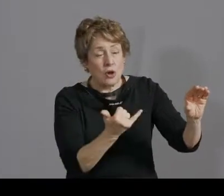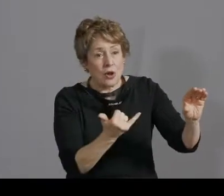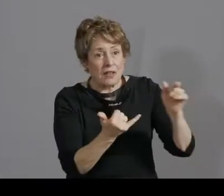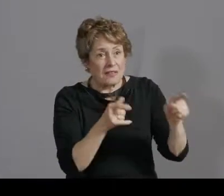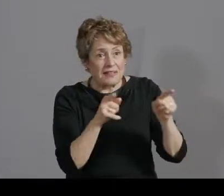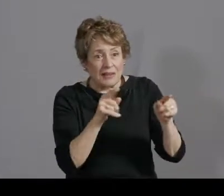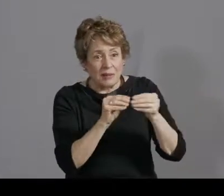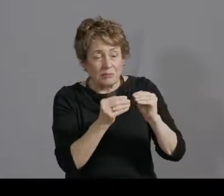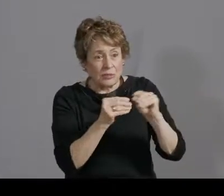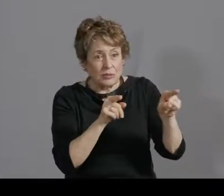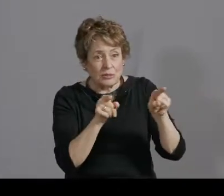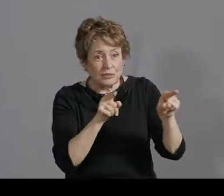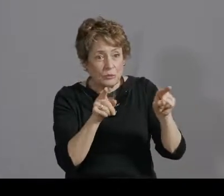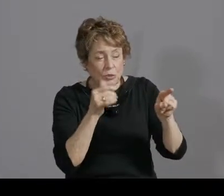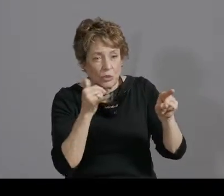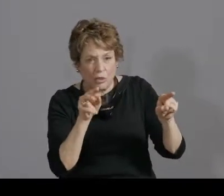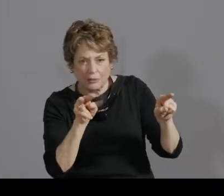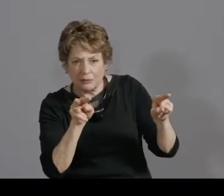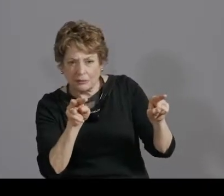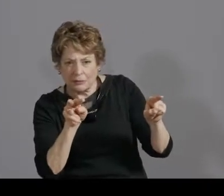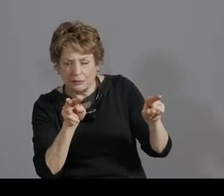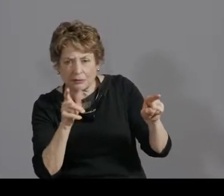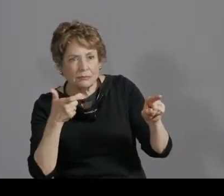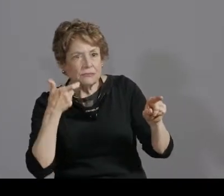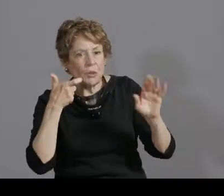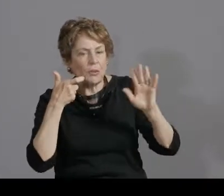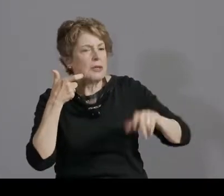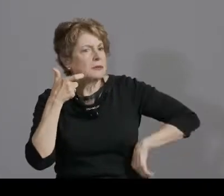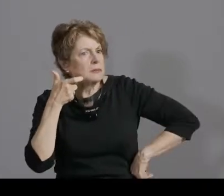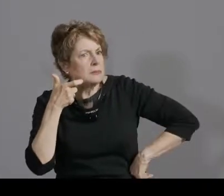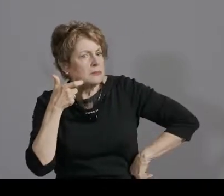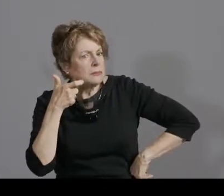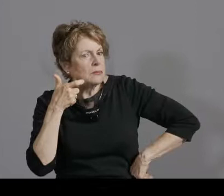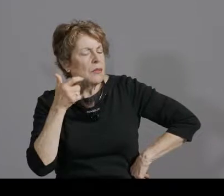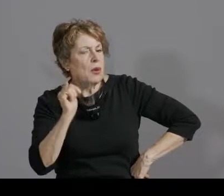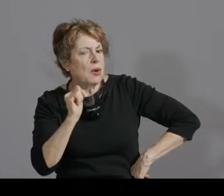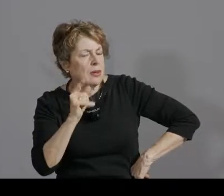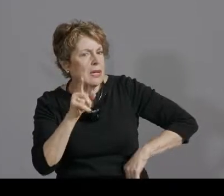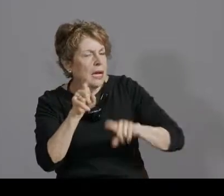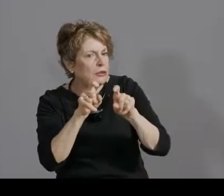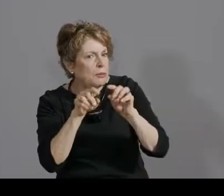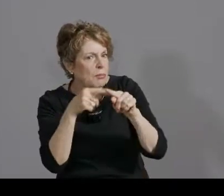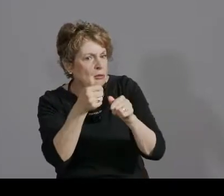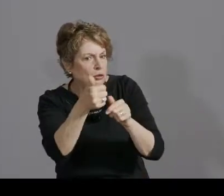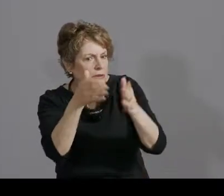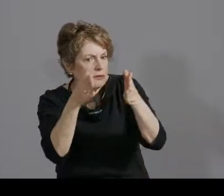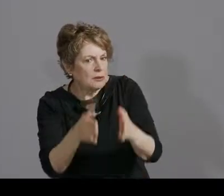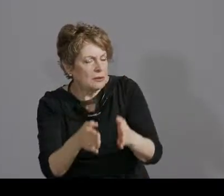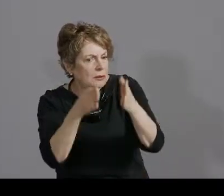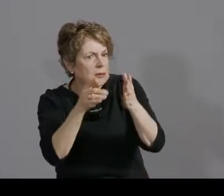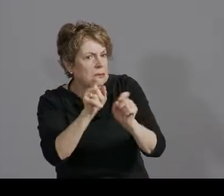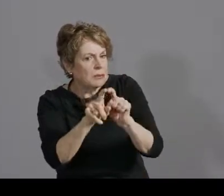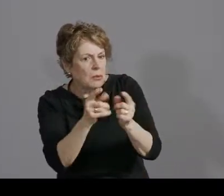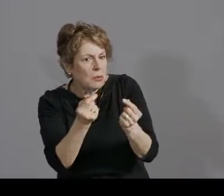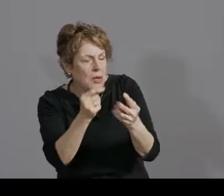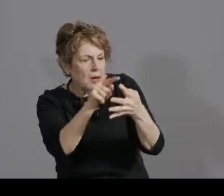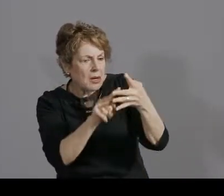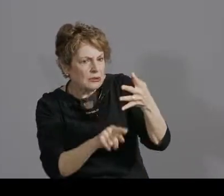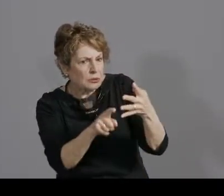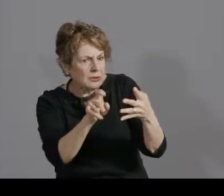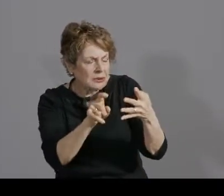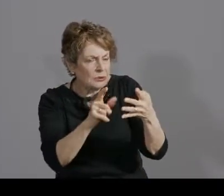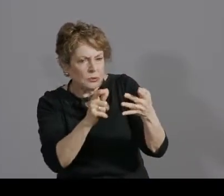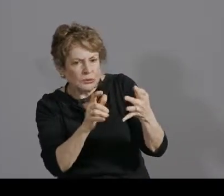the caller's need is. Specialists will ask you screening questions If you are eligible, they will do a